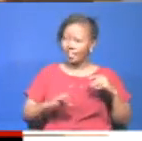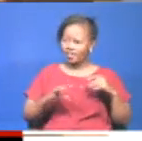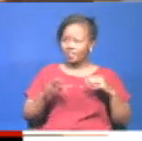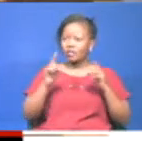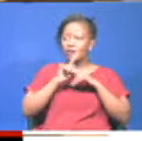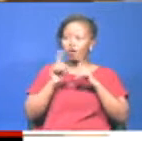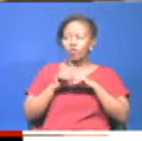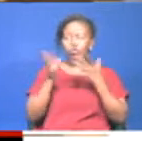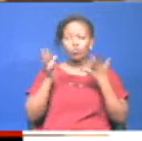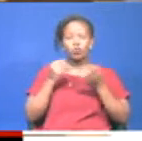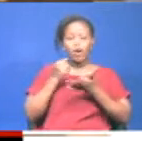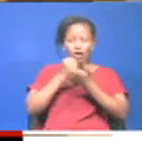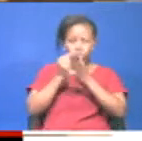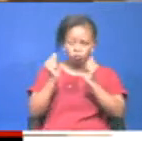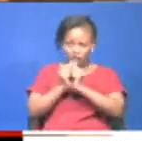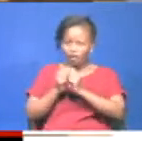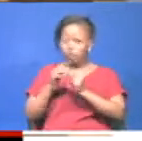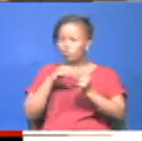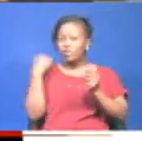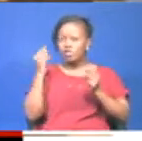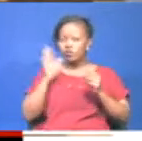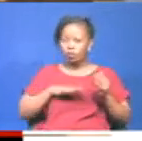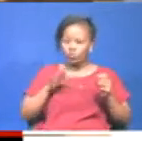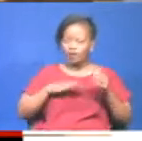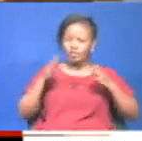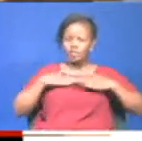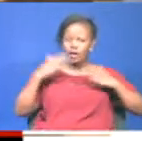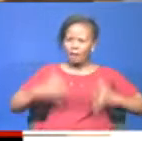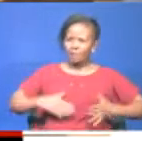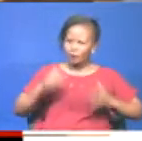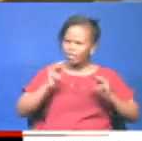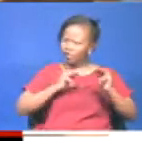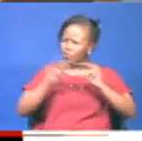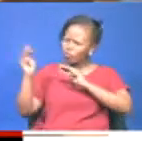akasaidiana kwa kuwa huyo mama. Mwili ukasafirishwa hadi chini na